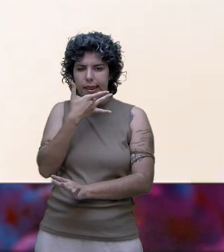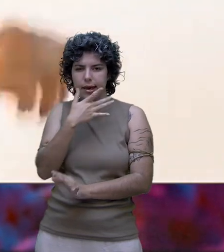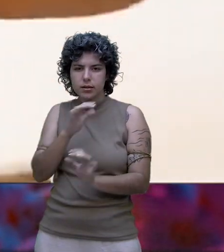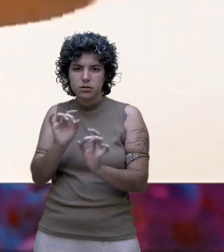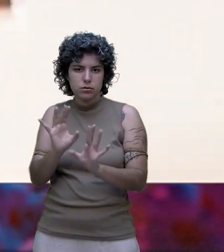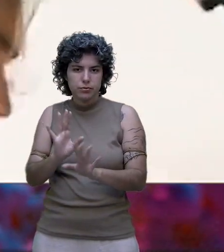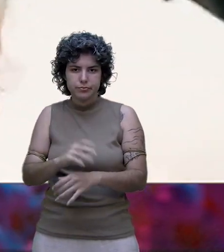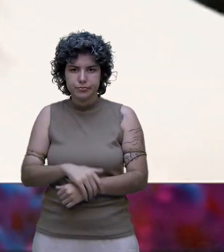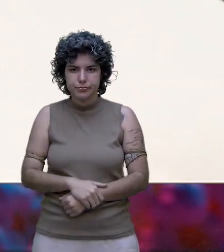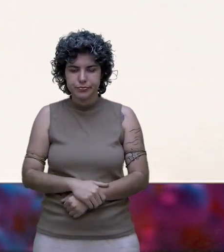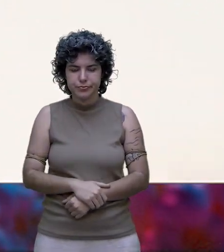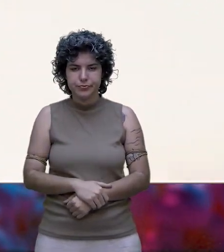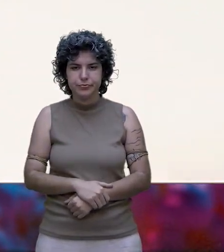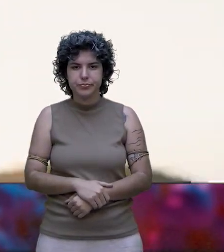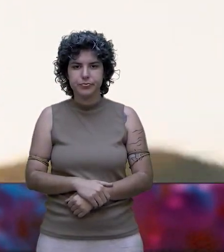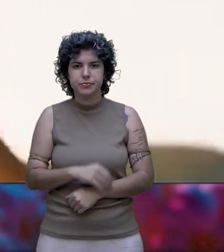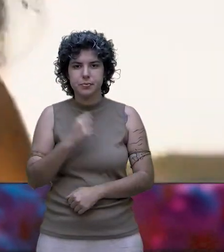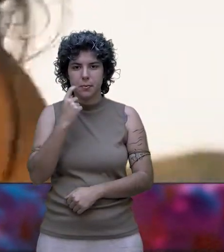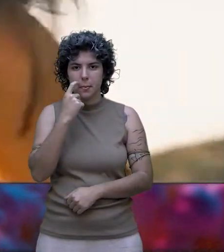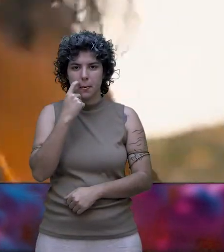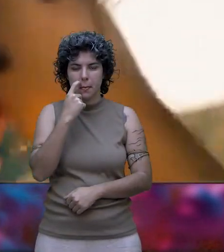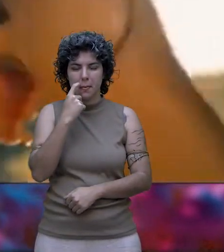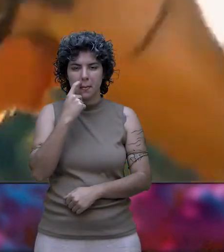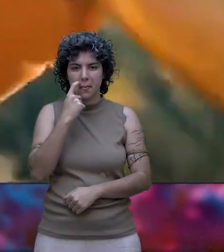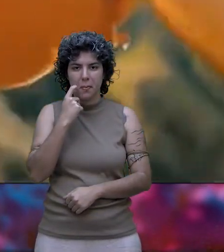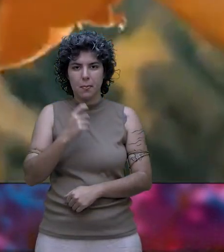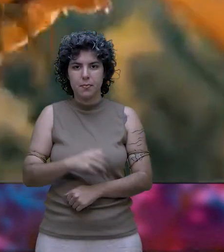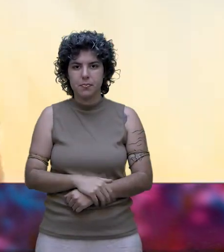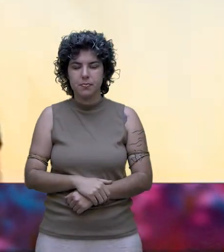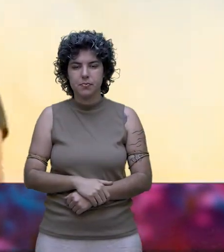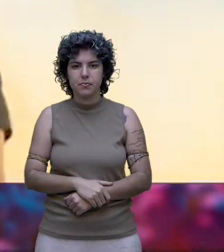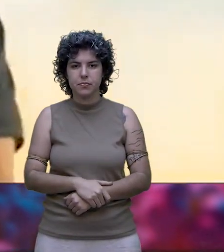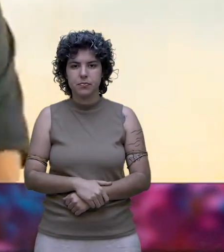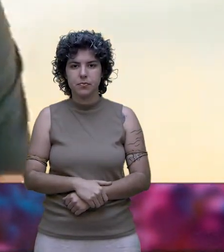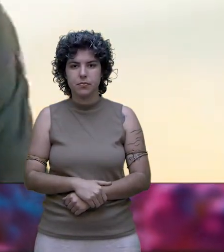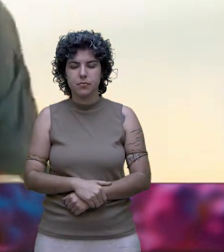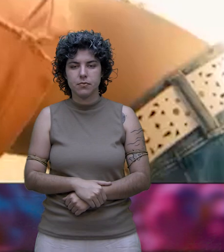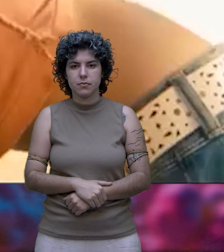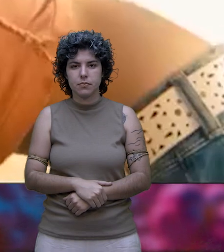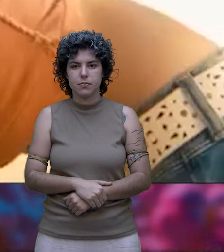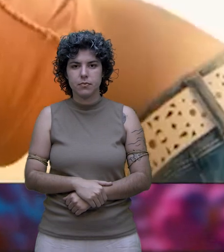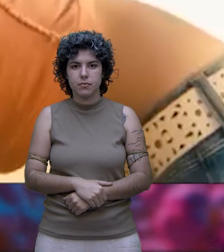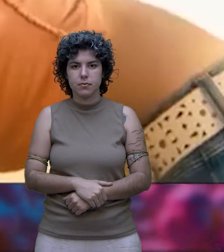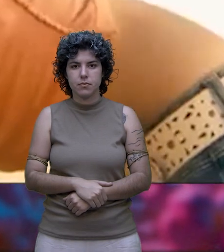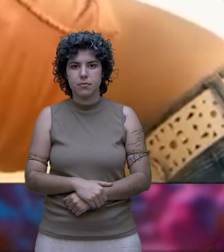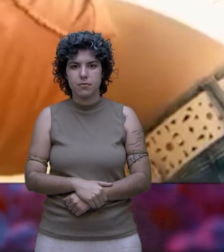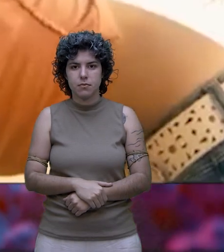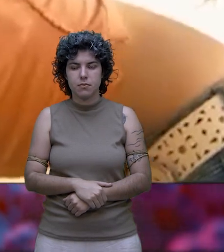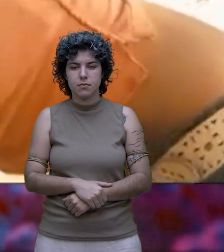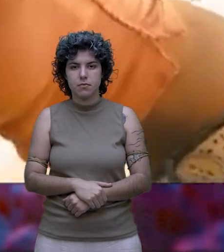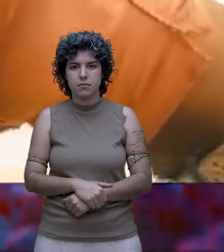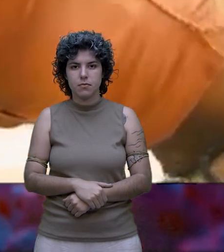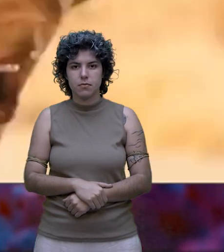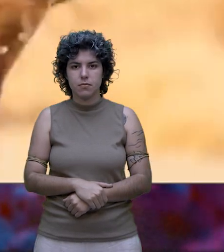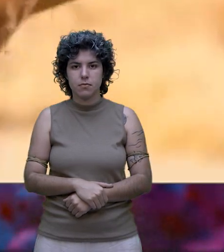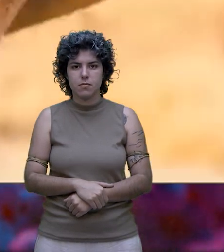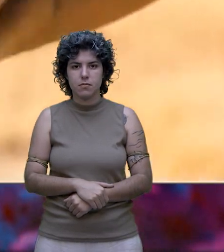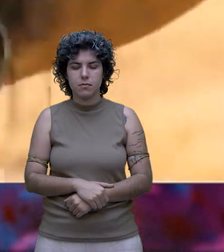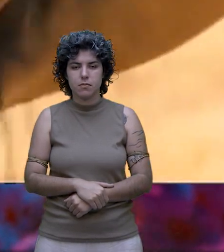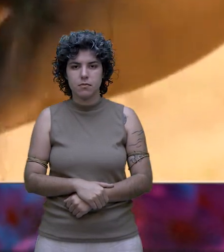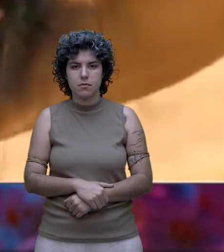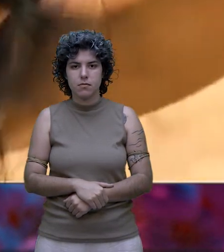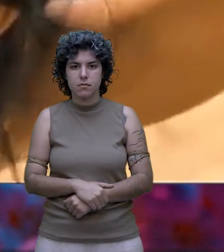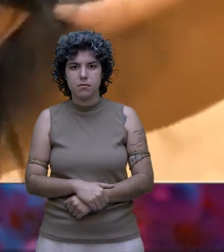não. Looks like your distributor cap's a little loose. Yeah? How'd you know that?